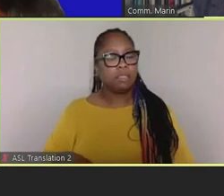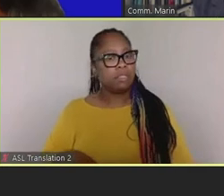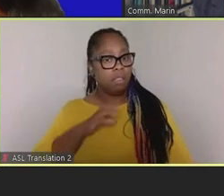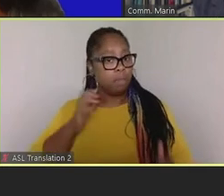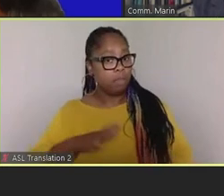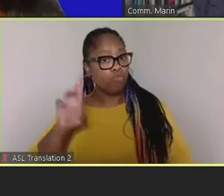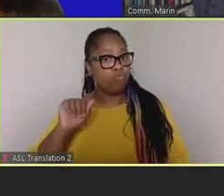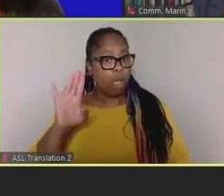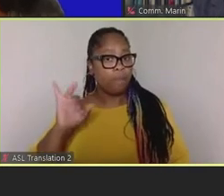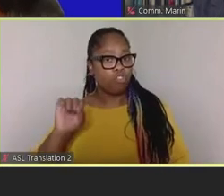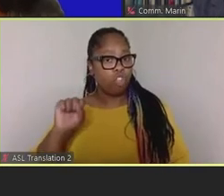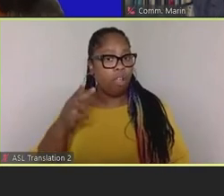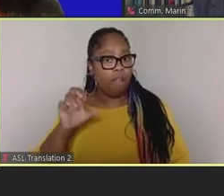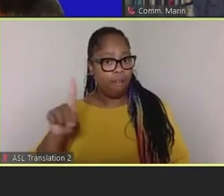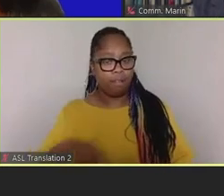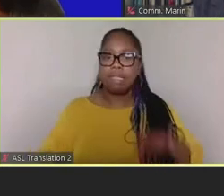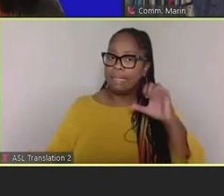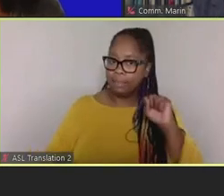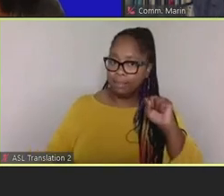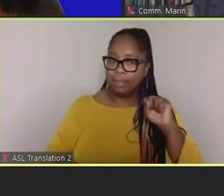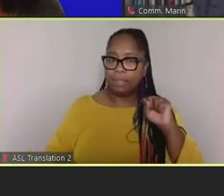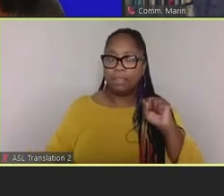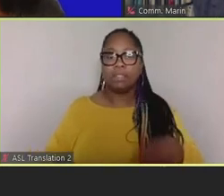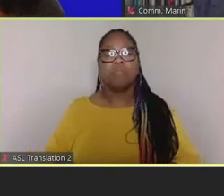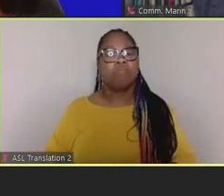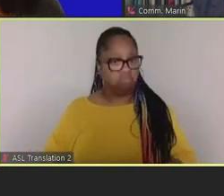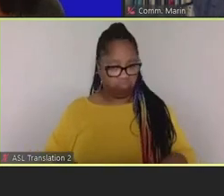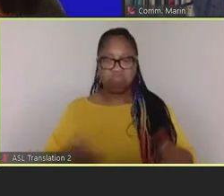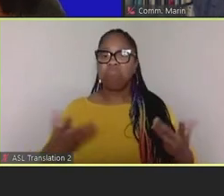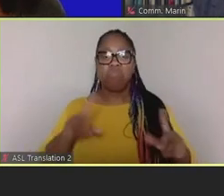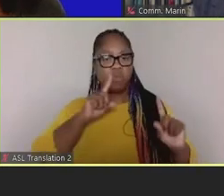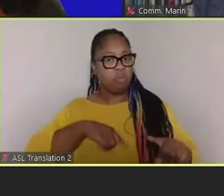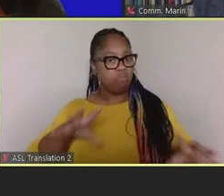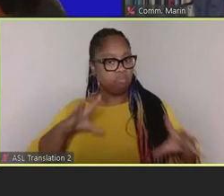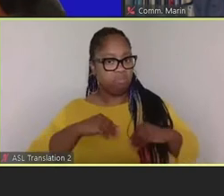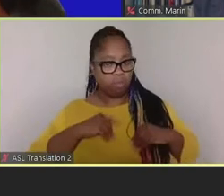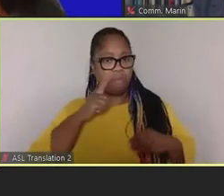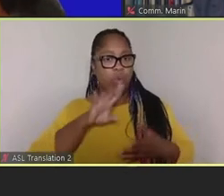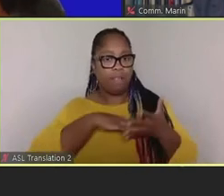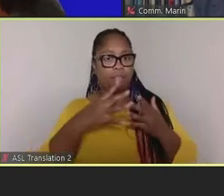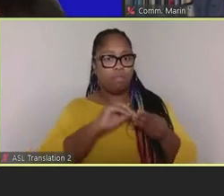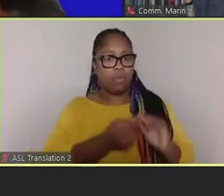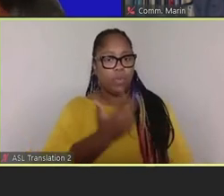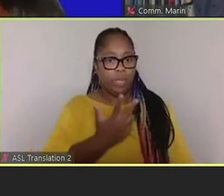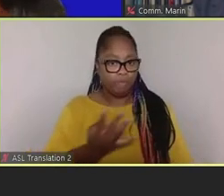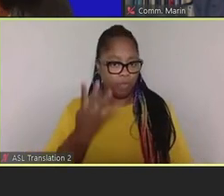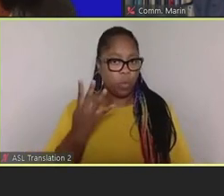Commissioner Robichaud. Yes. Favorable reports have been adopted on calendars number 3 and